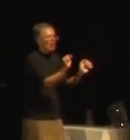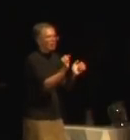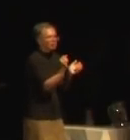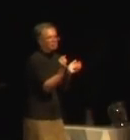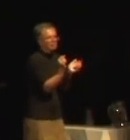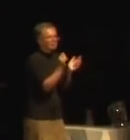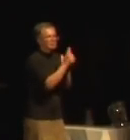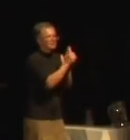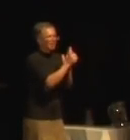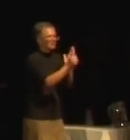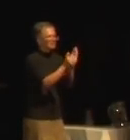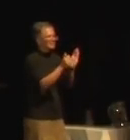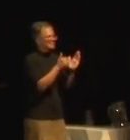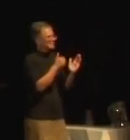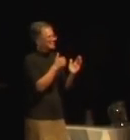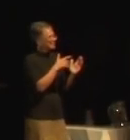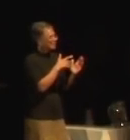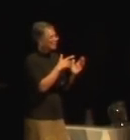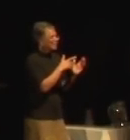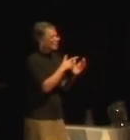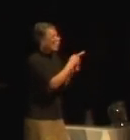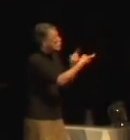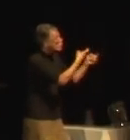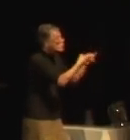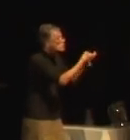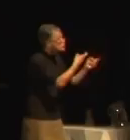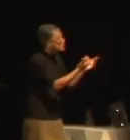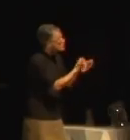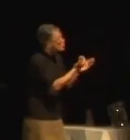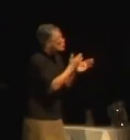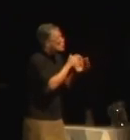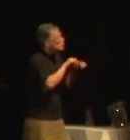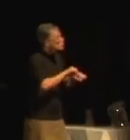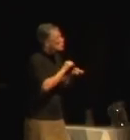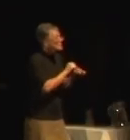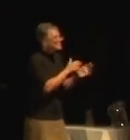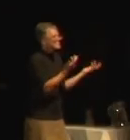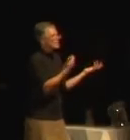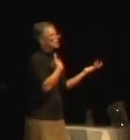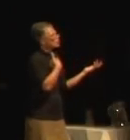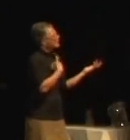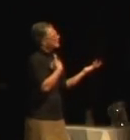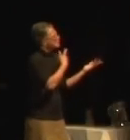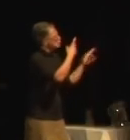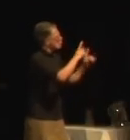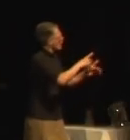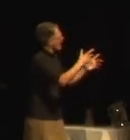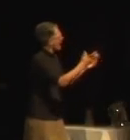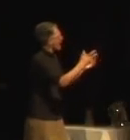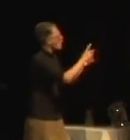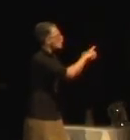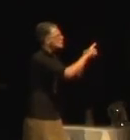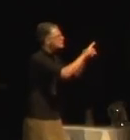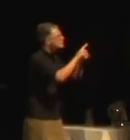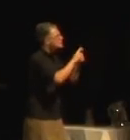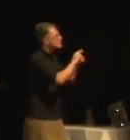candidates. And when I mention this, people often say, oh, we're going to be lowering the bar, and it's not lowering the bar, actually. Rather, I